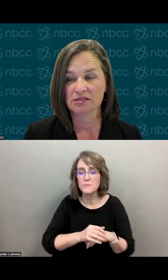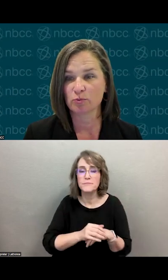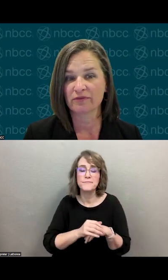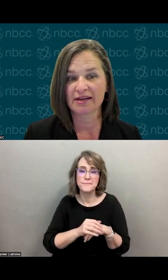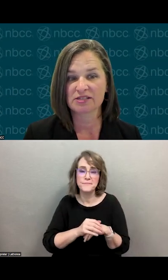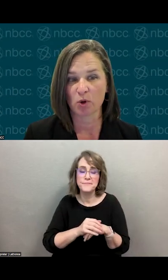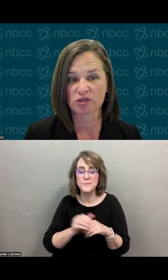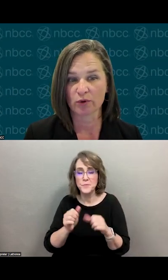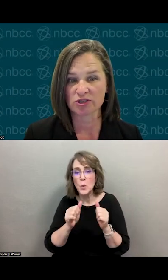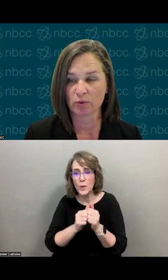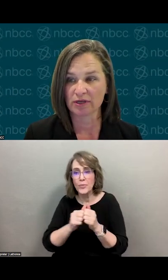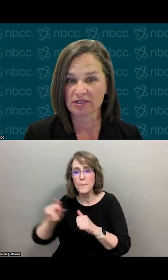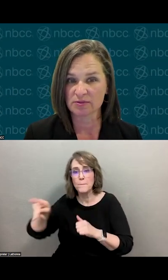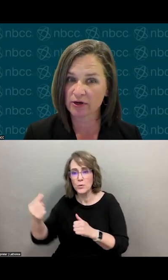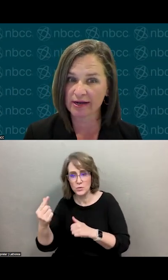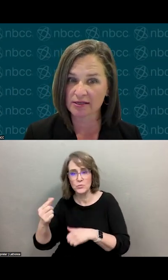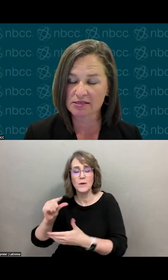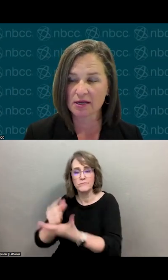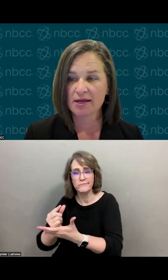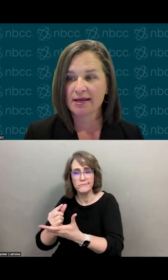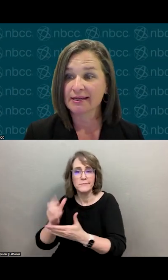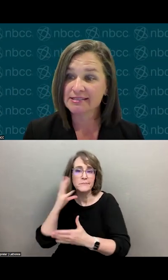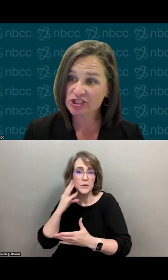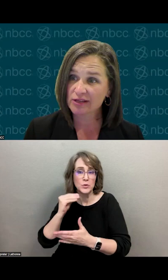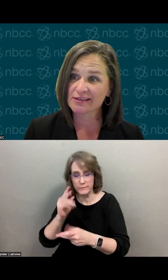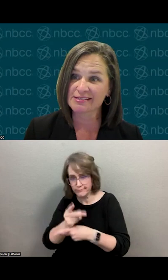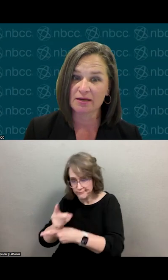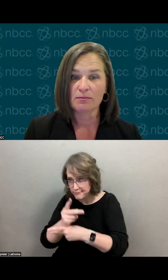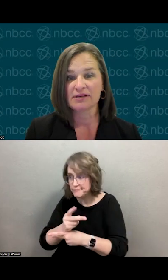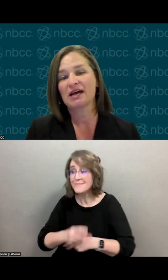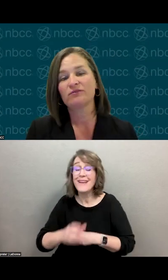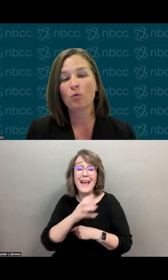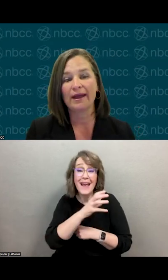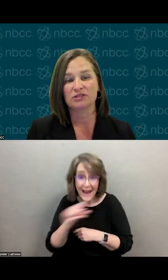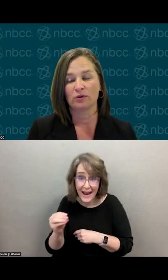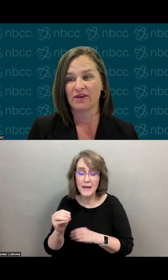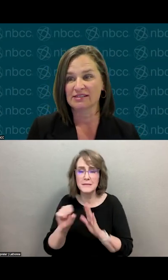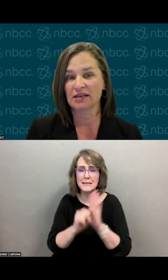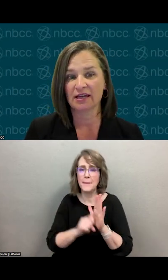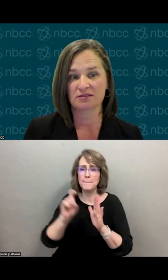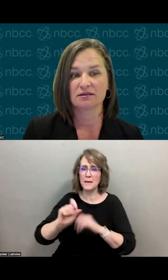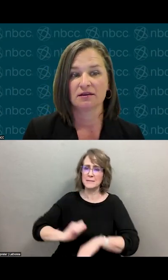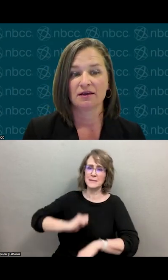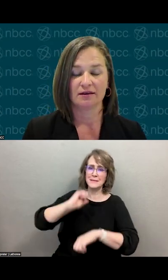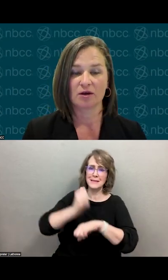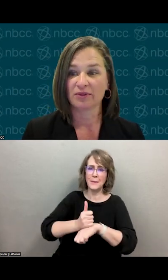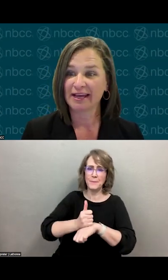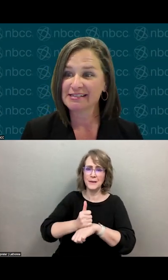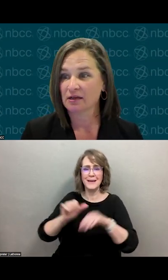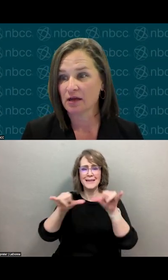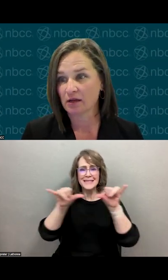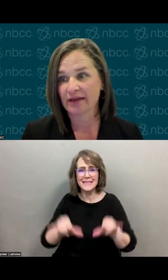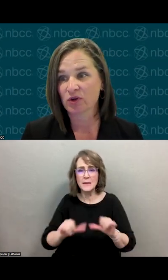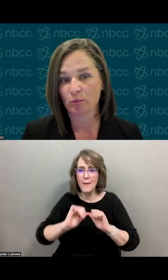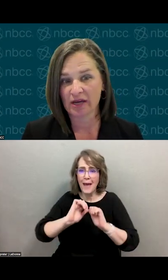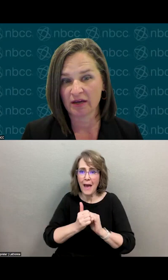and supervised postgraduate experience. In addition, the state must have a way to investigate complaints